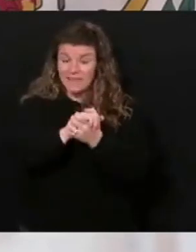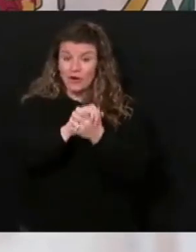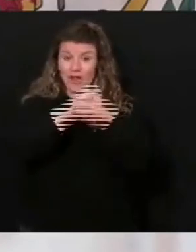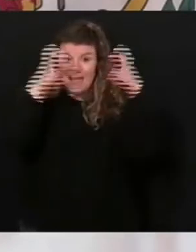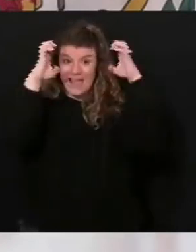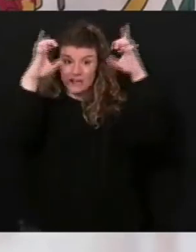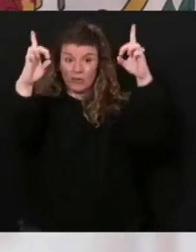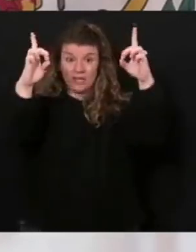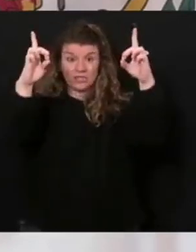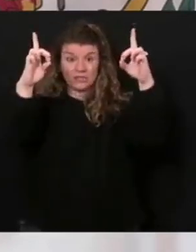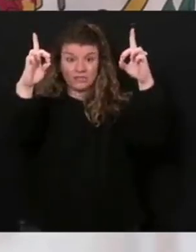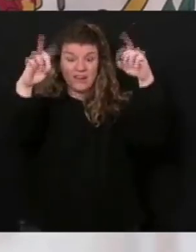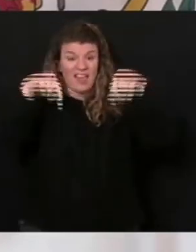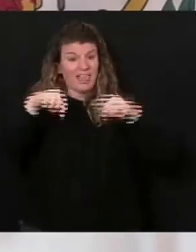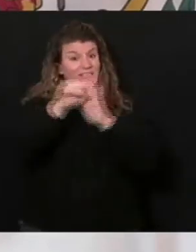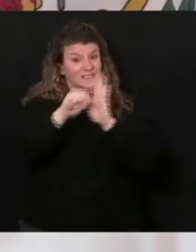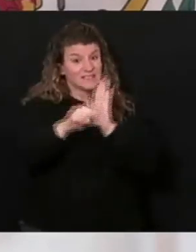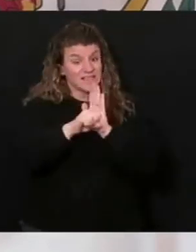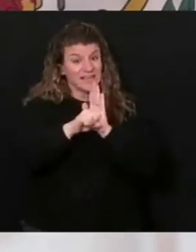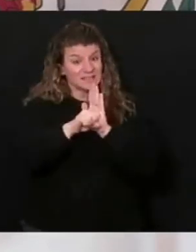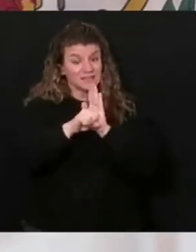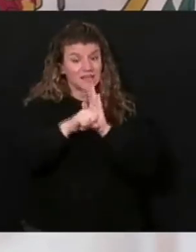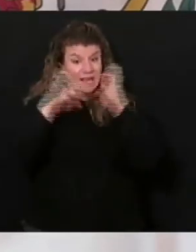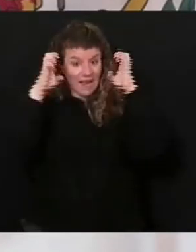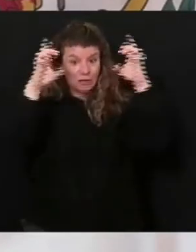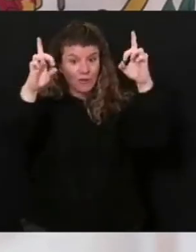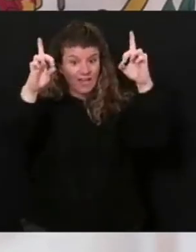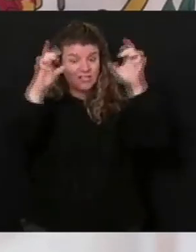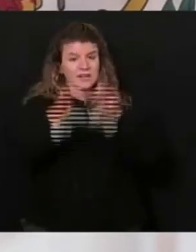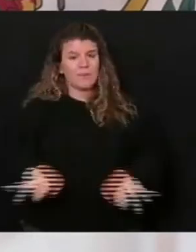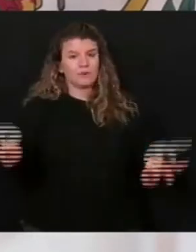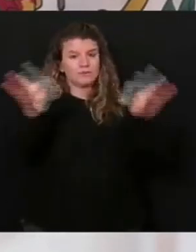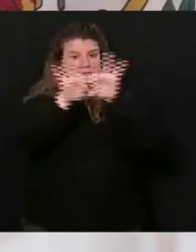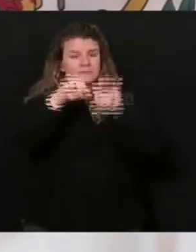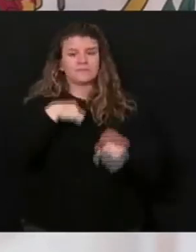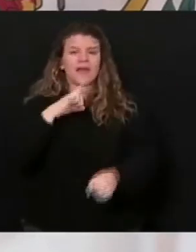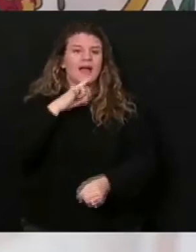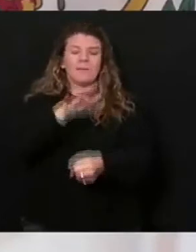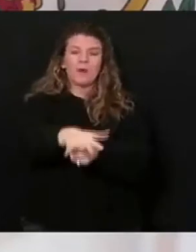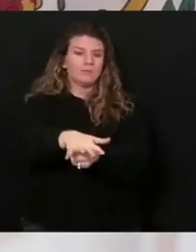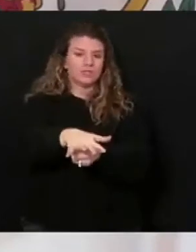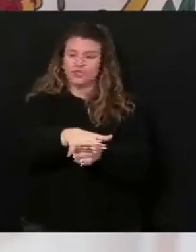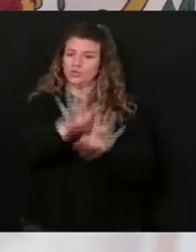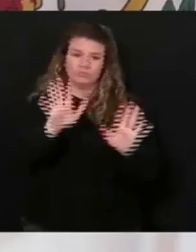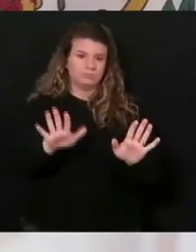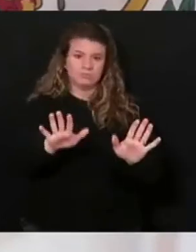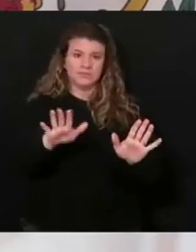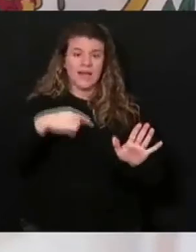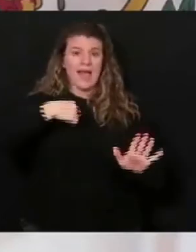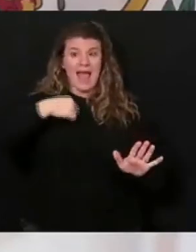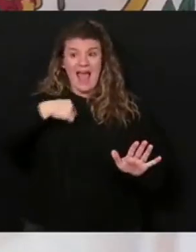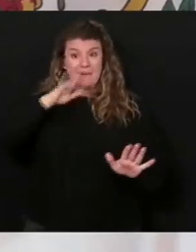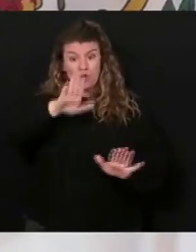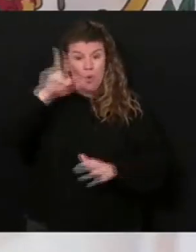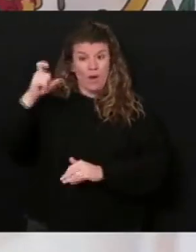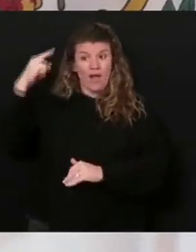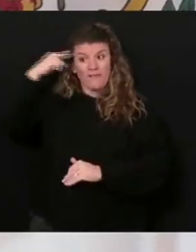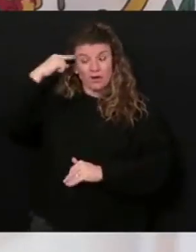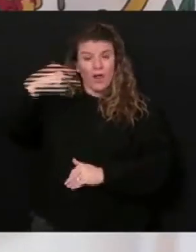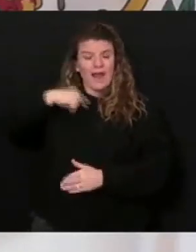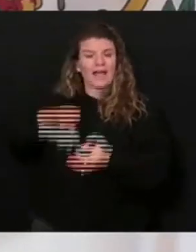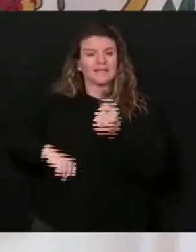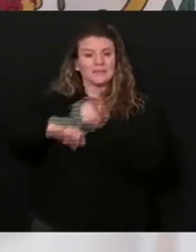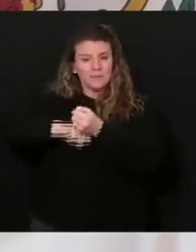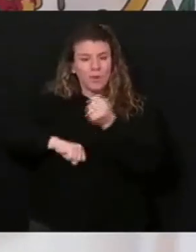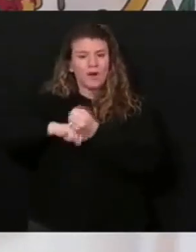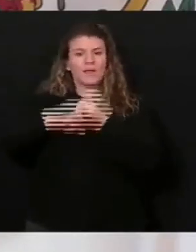education in this state. I will promise you, to God above, there has never been a governor that's been more supportive of the education